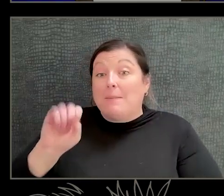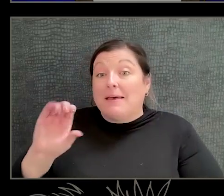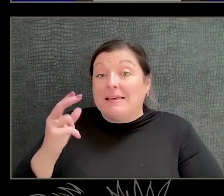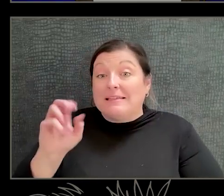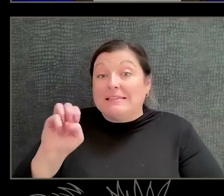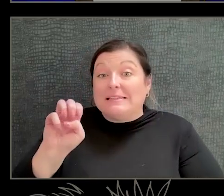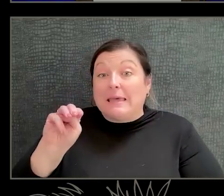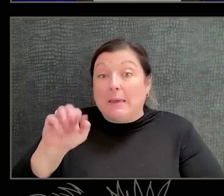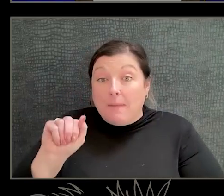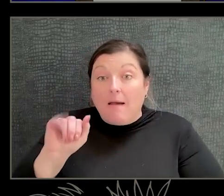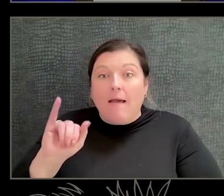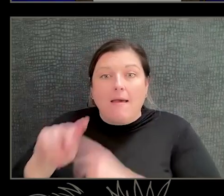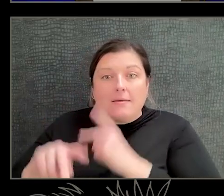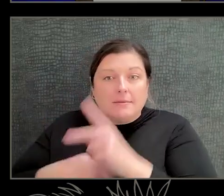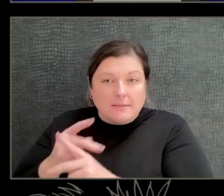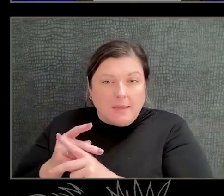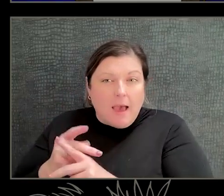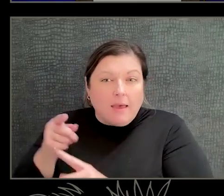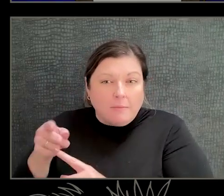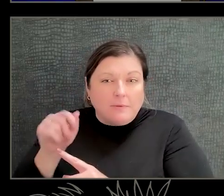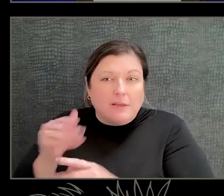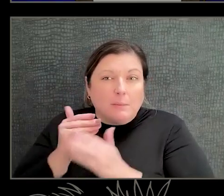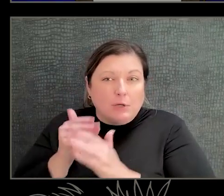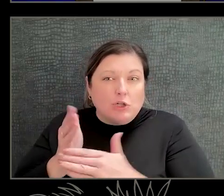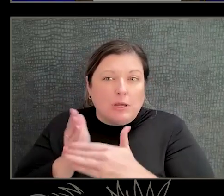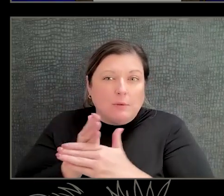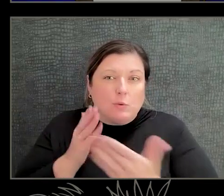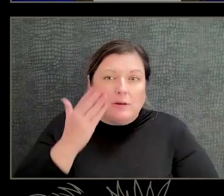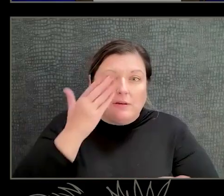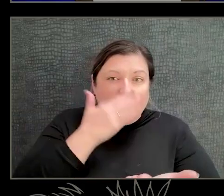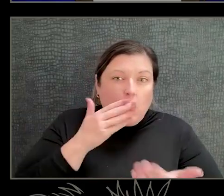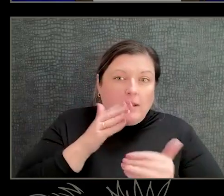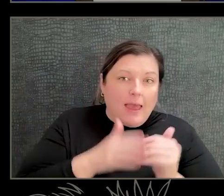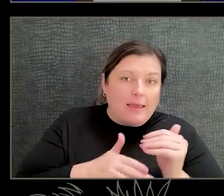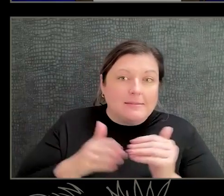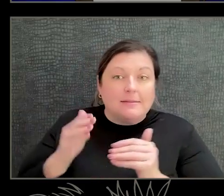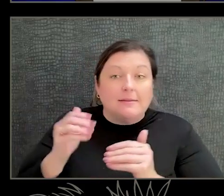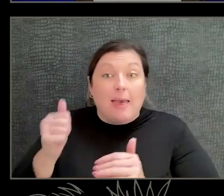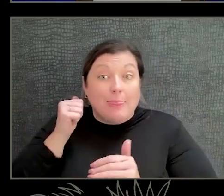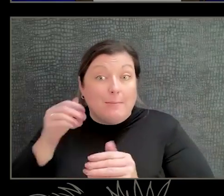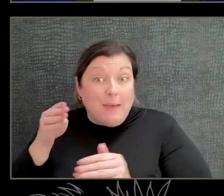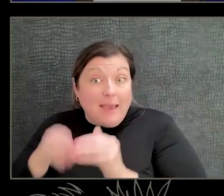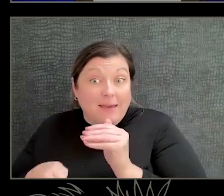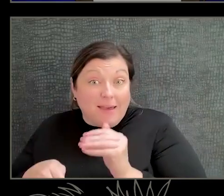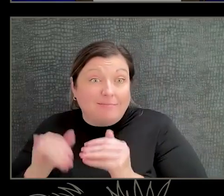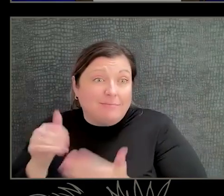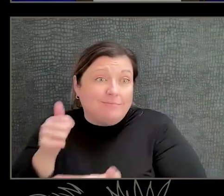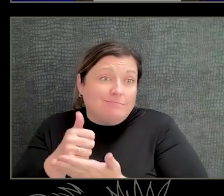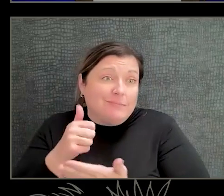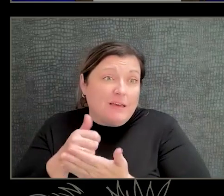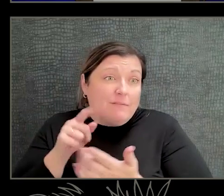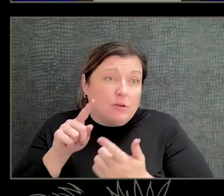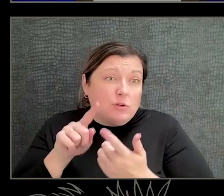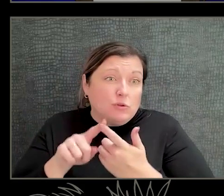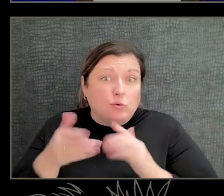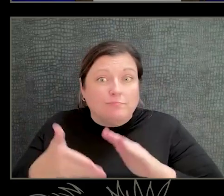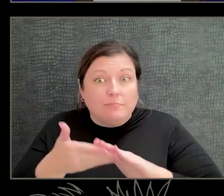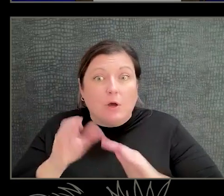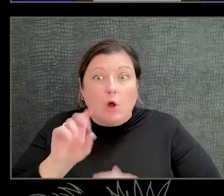the types so that it can be shared between the front end and the back end. So that was really helpful to code this thing.